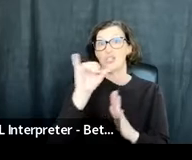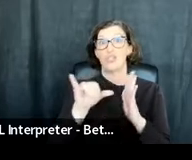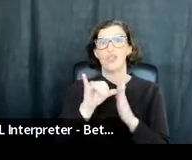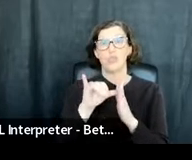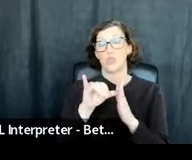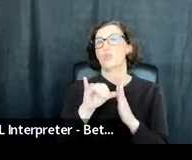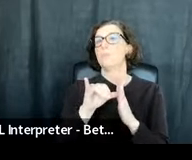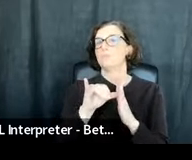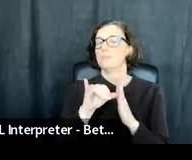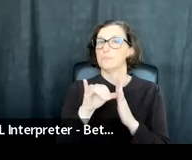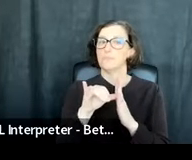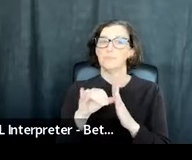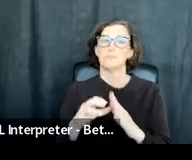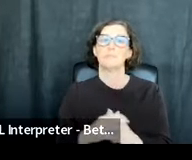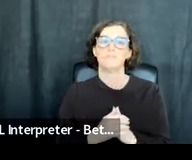site.